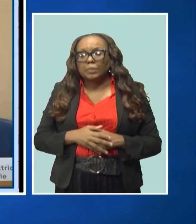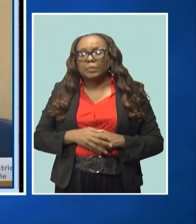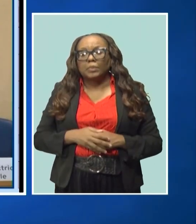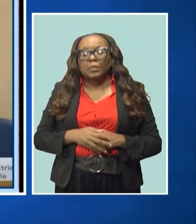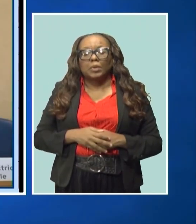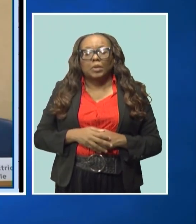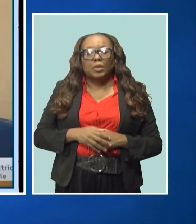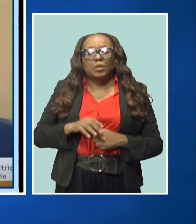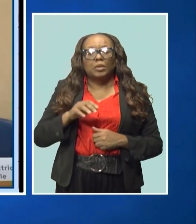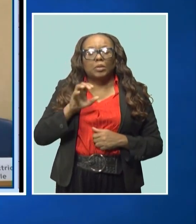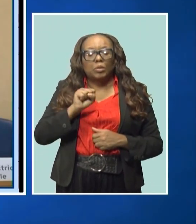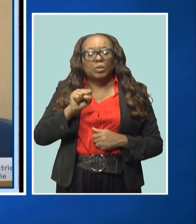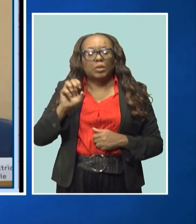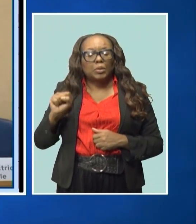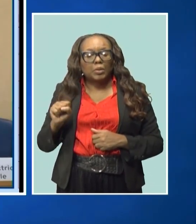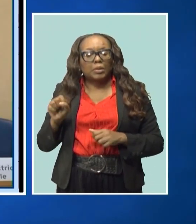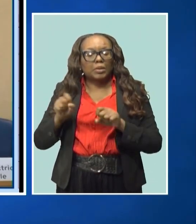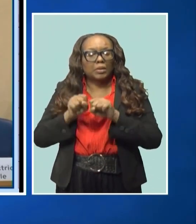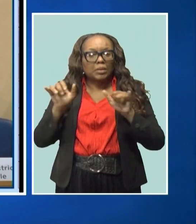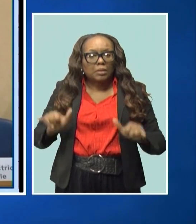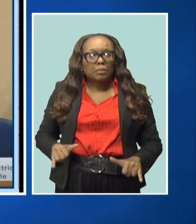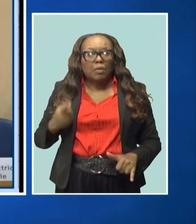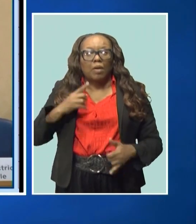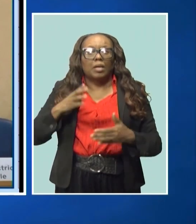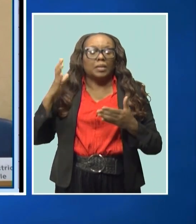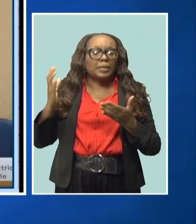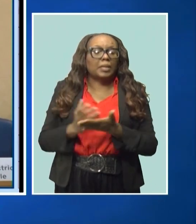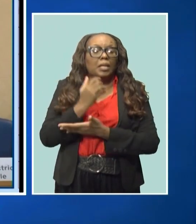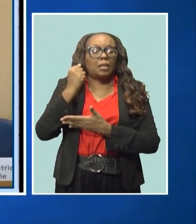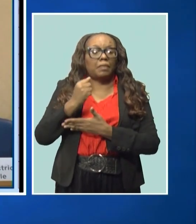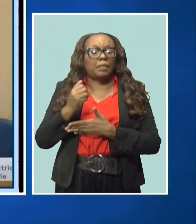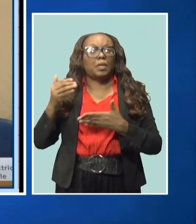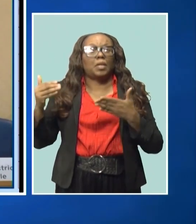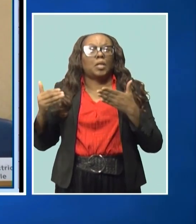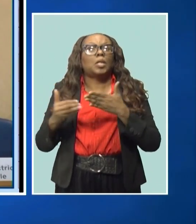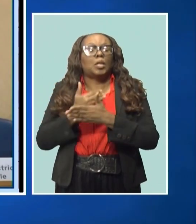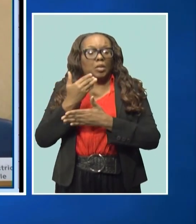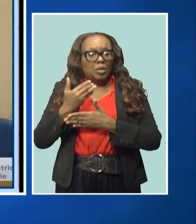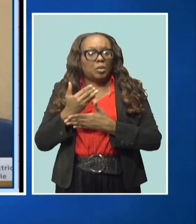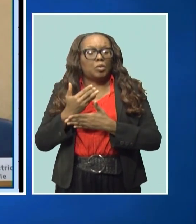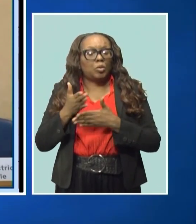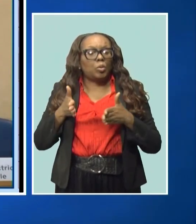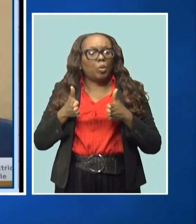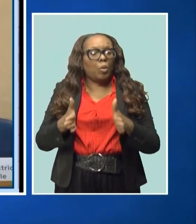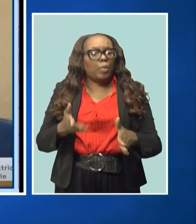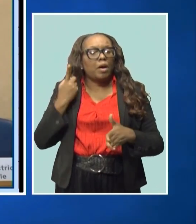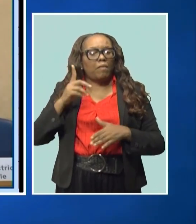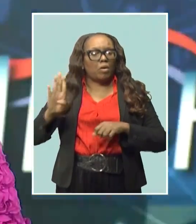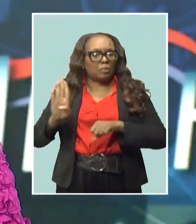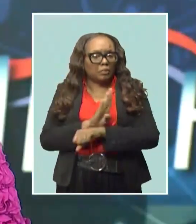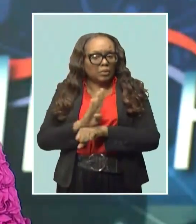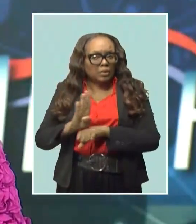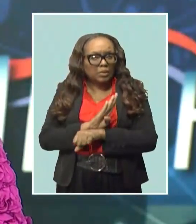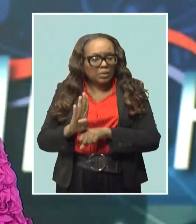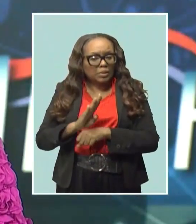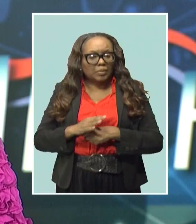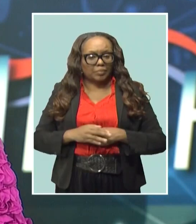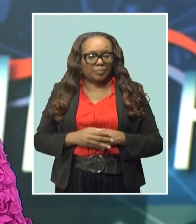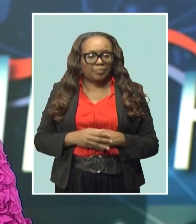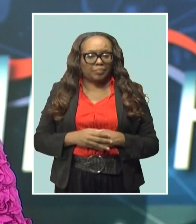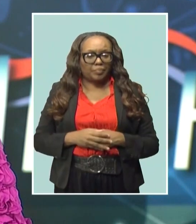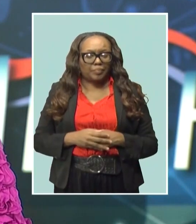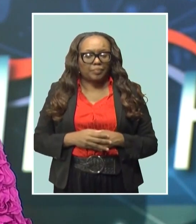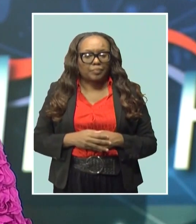so in our mindsets to take advantage of what a new social contract can deliver on? A